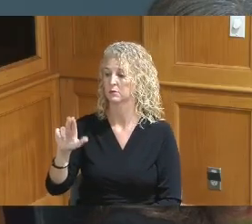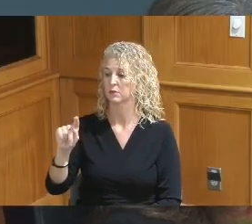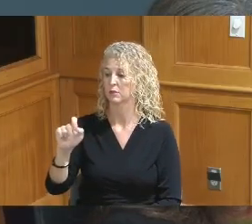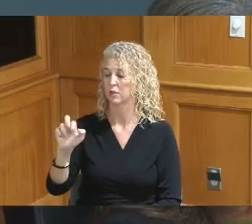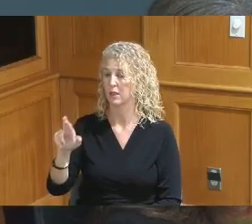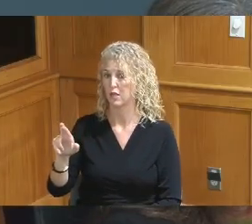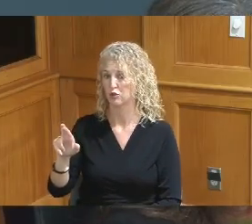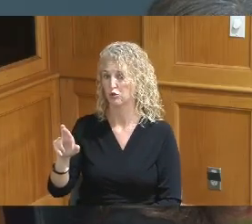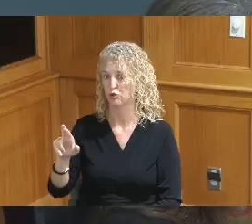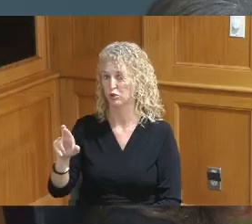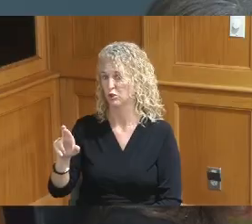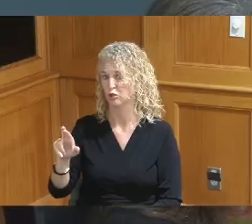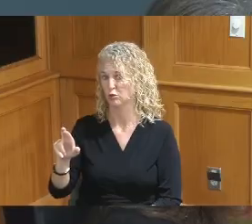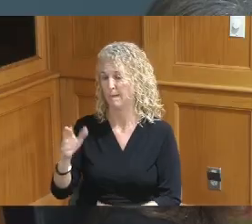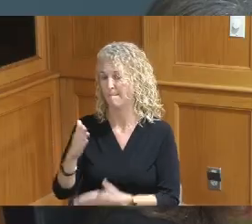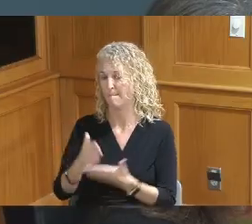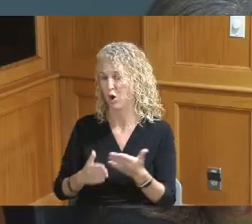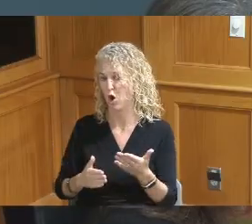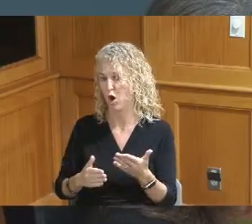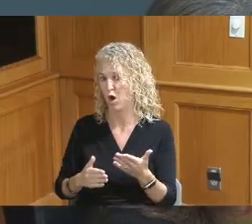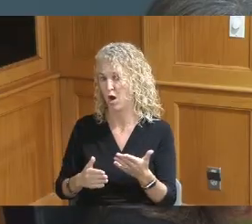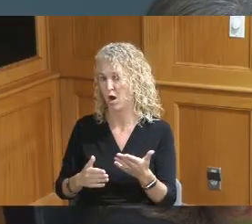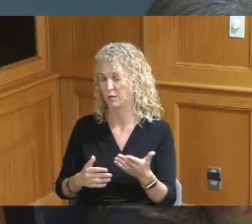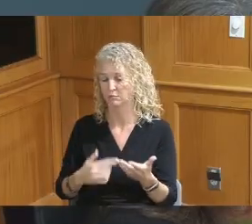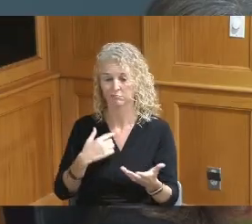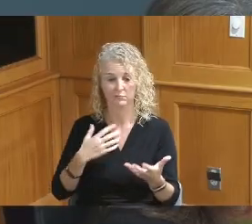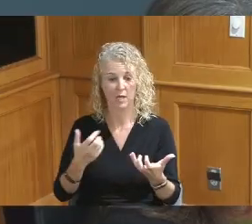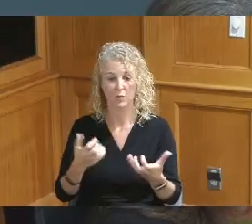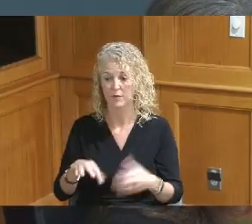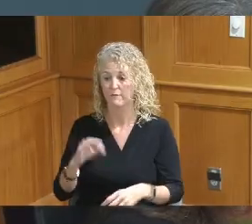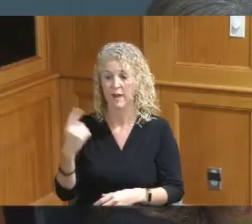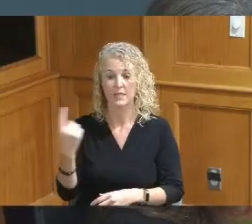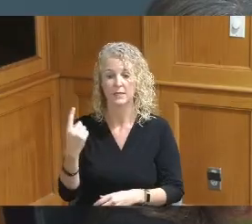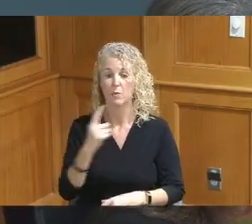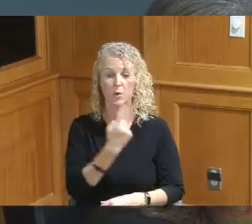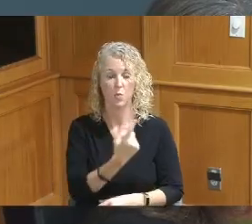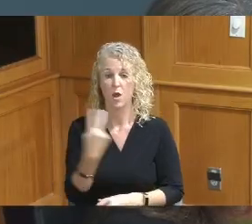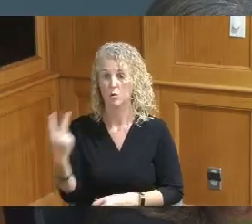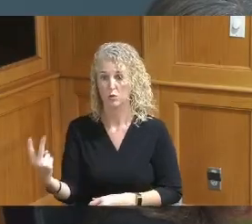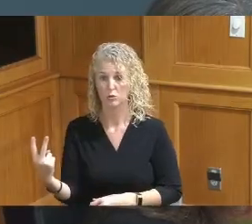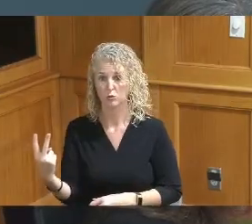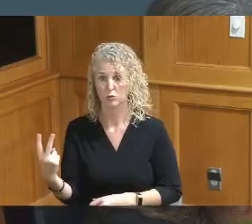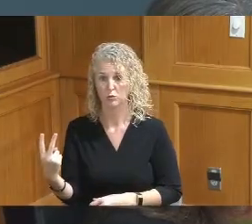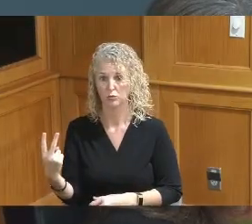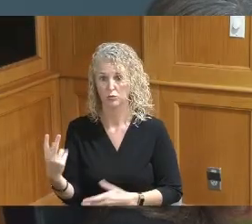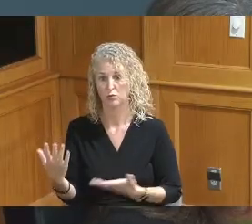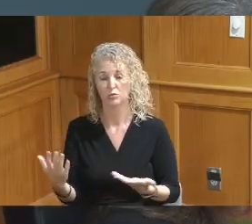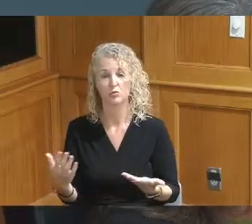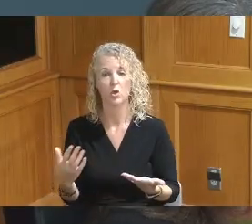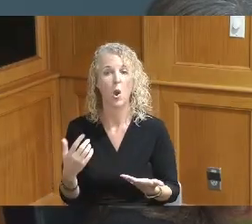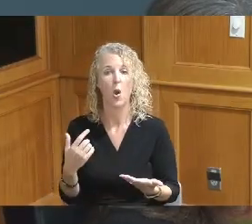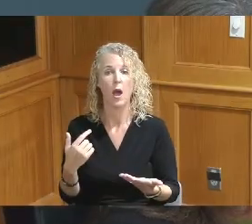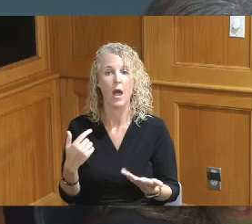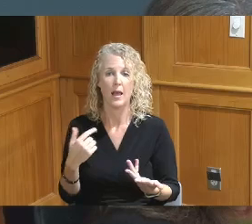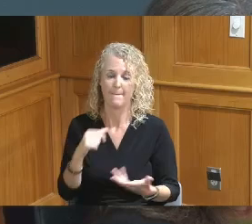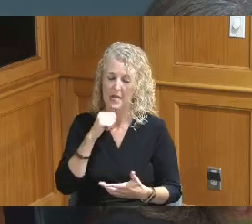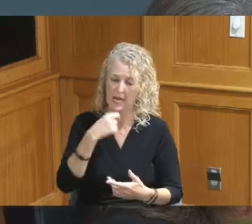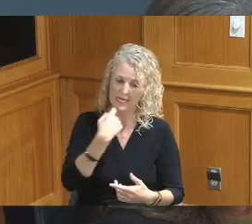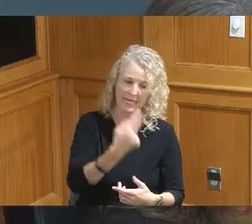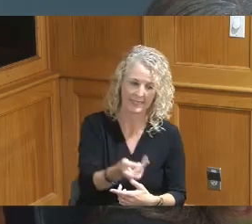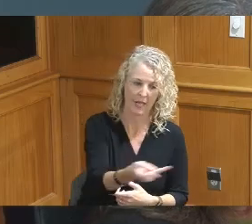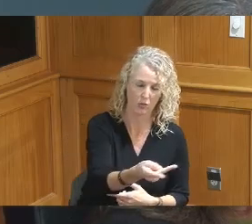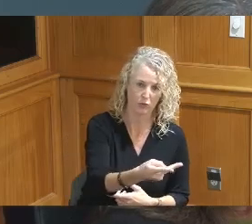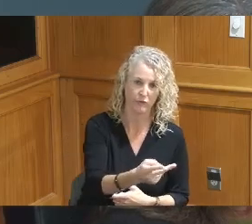have said a while ago, let's just try to find somewhere to put one or two. So don't see that as I can't tell